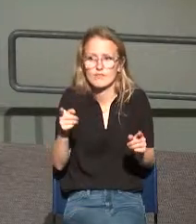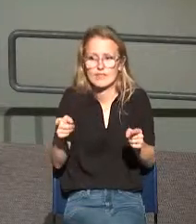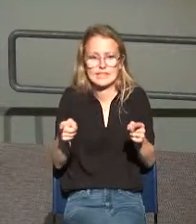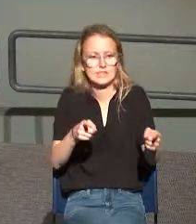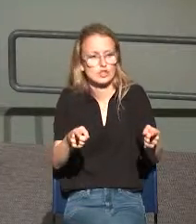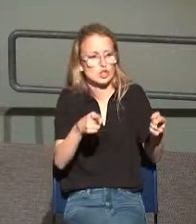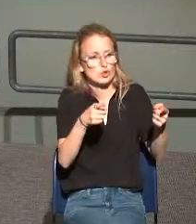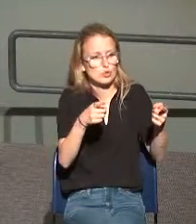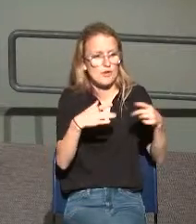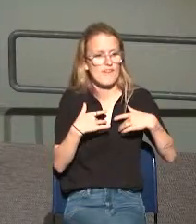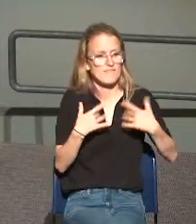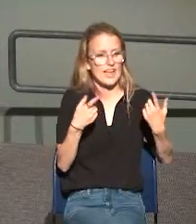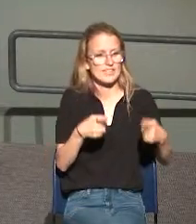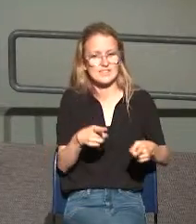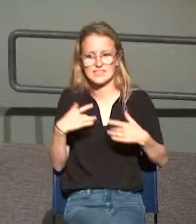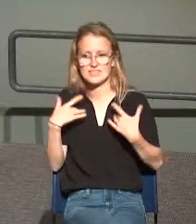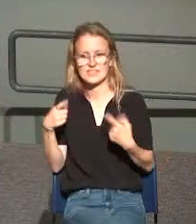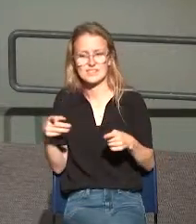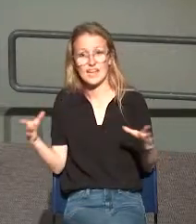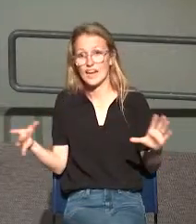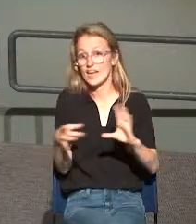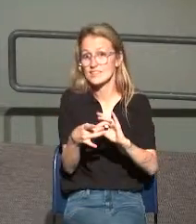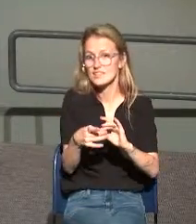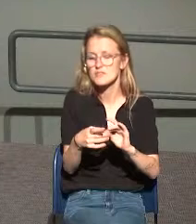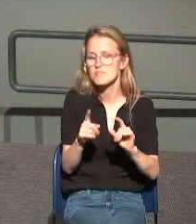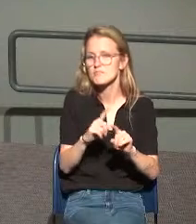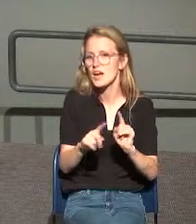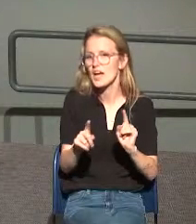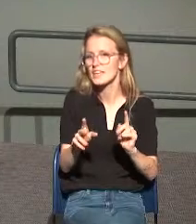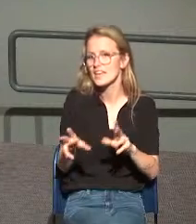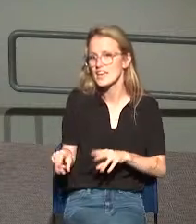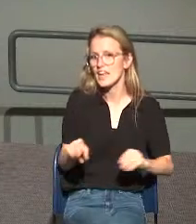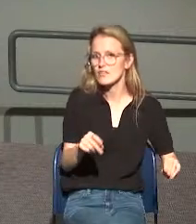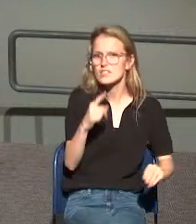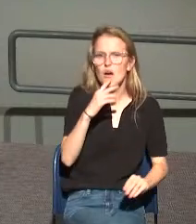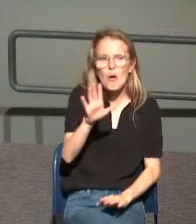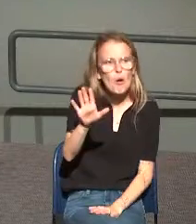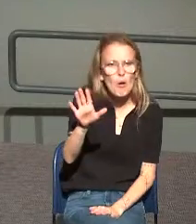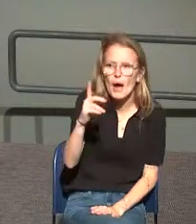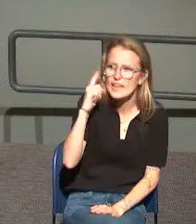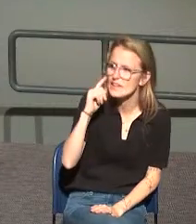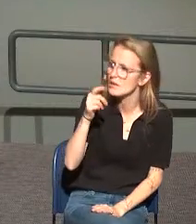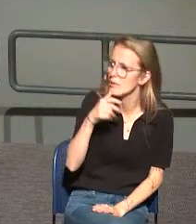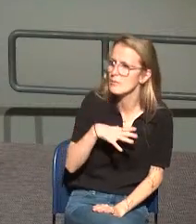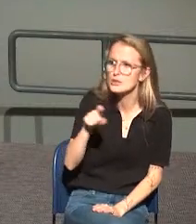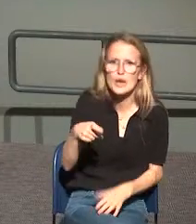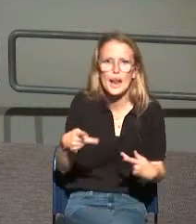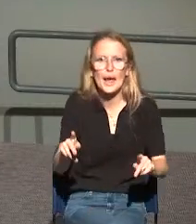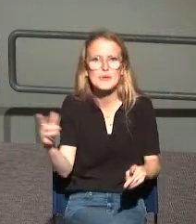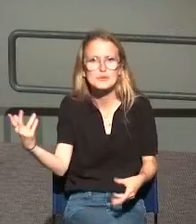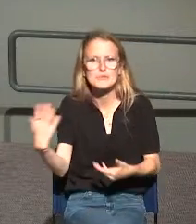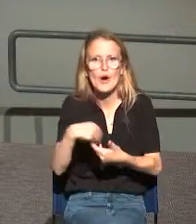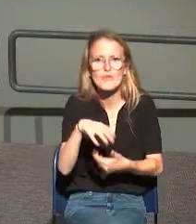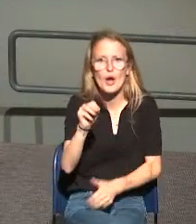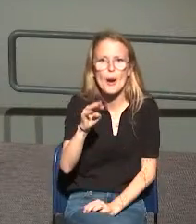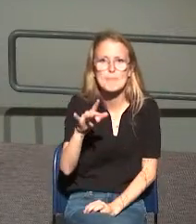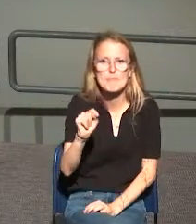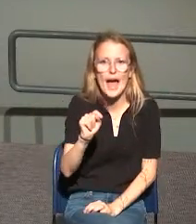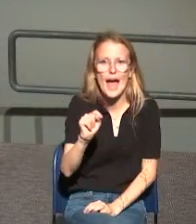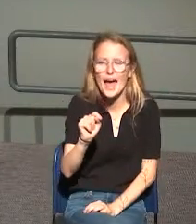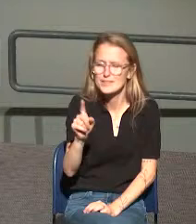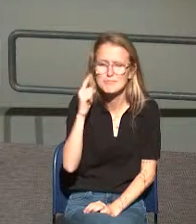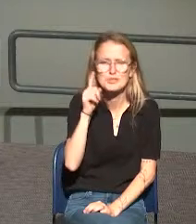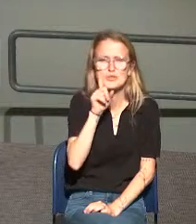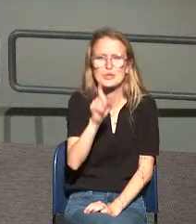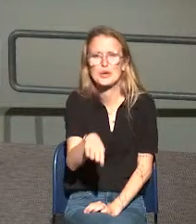are totally connected, but all of a sudden the Navy started going, we think we ought to let women fly in combat aircraft. And there were some people